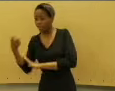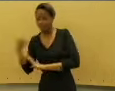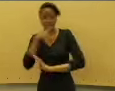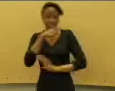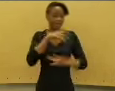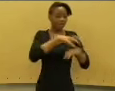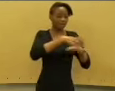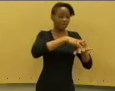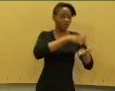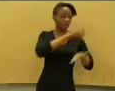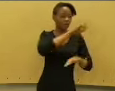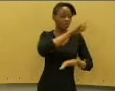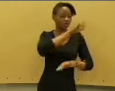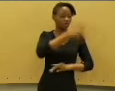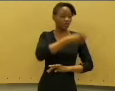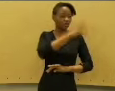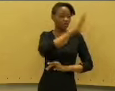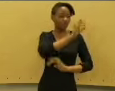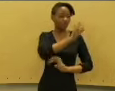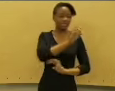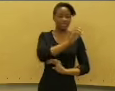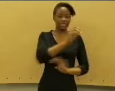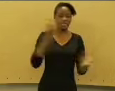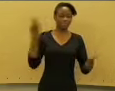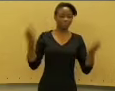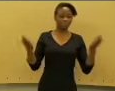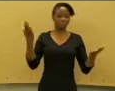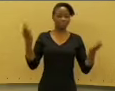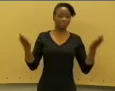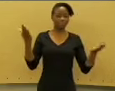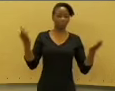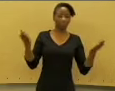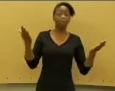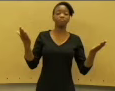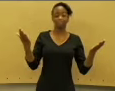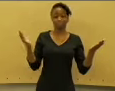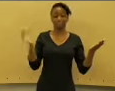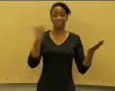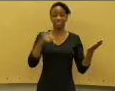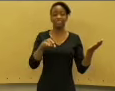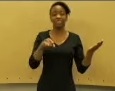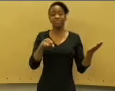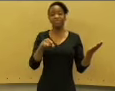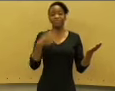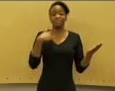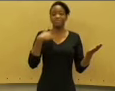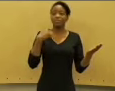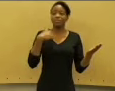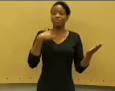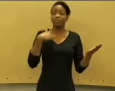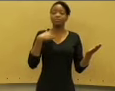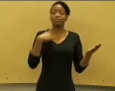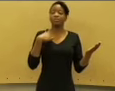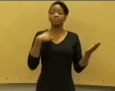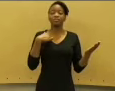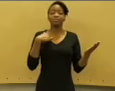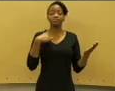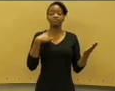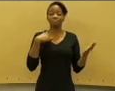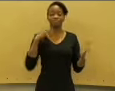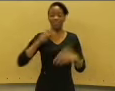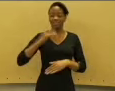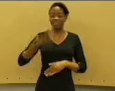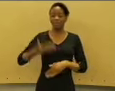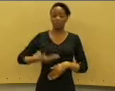know. So we are conditioned to be present for other people as